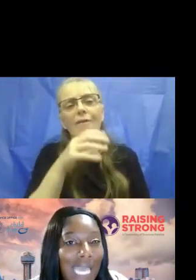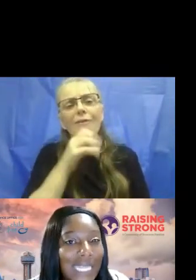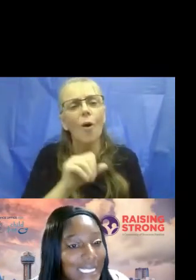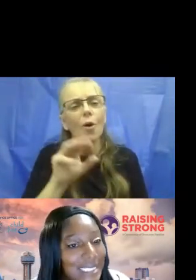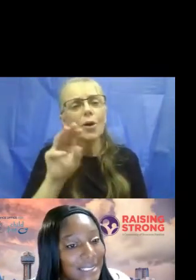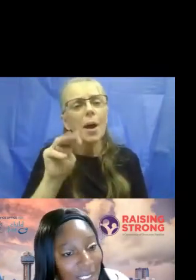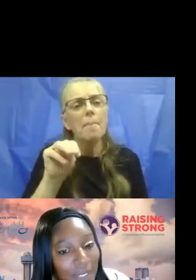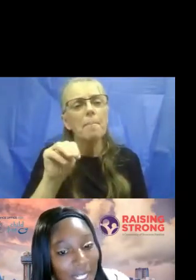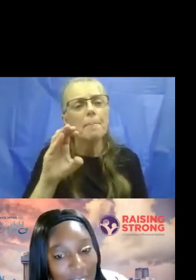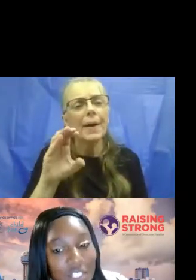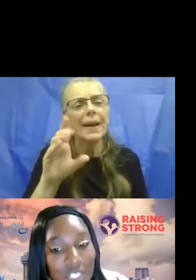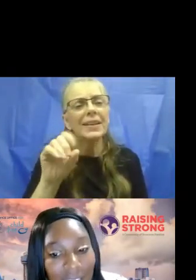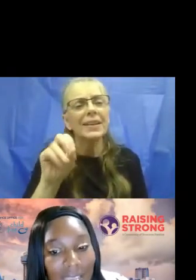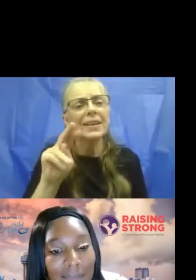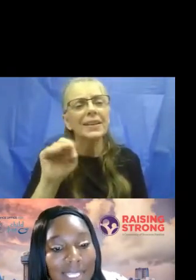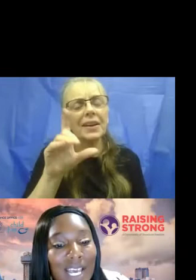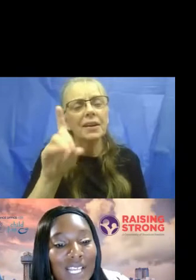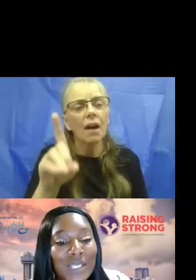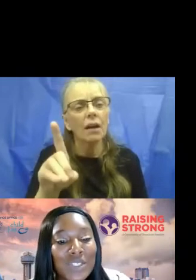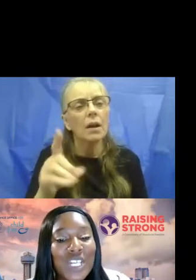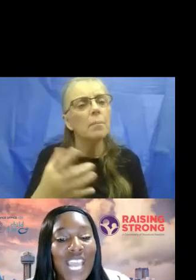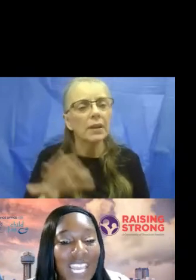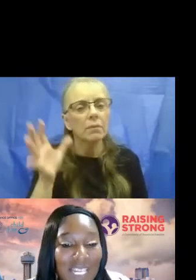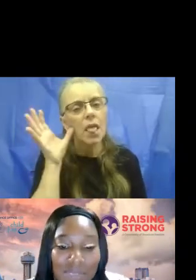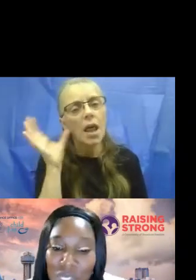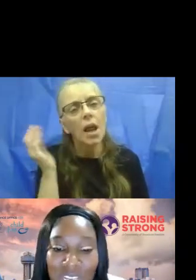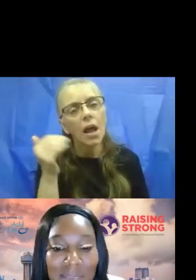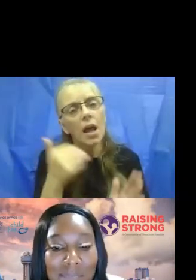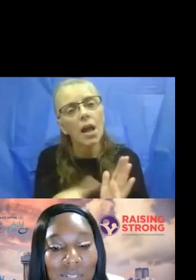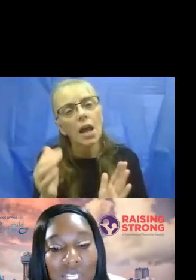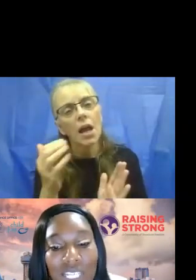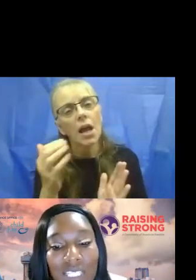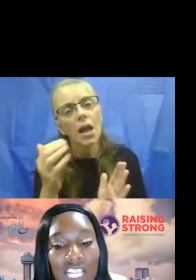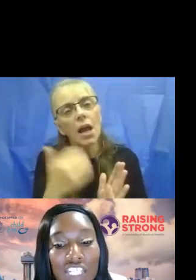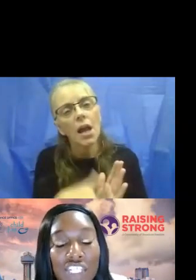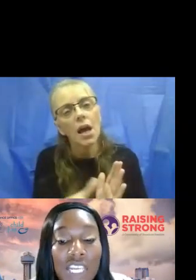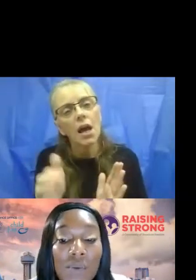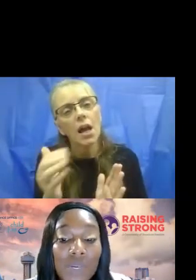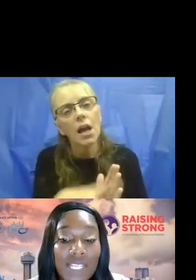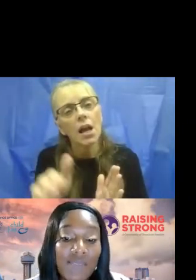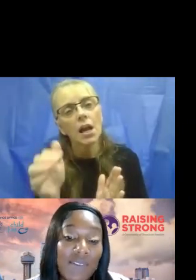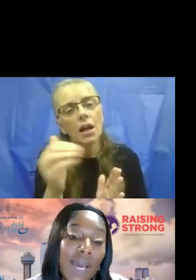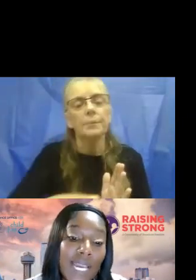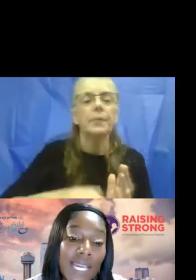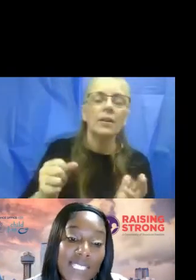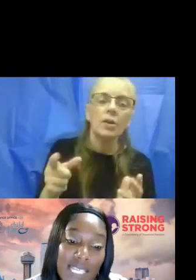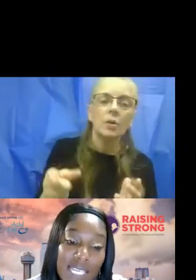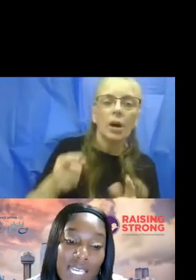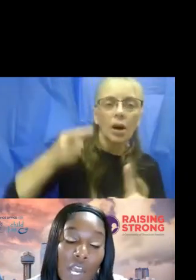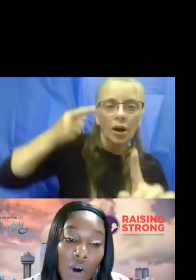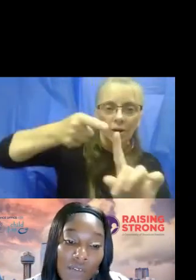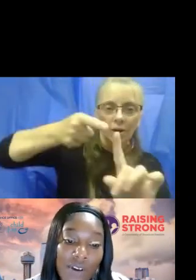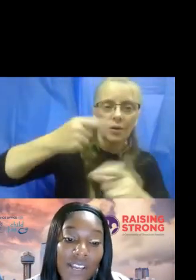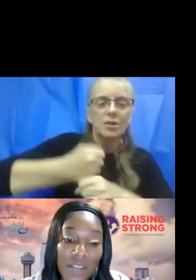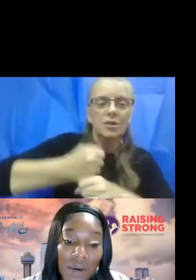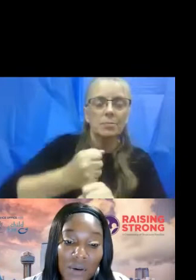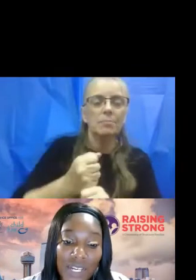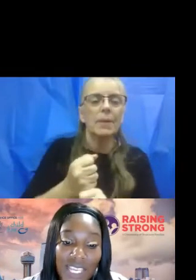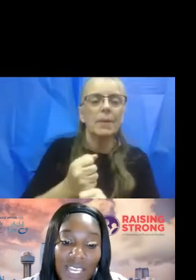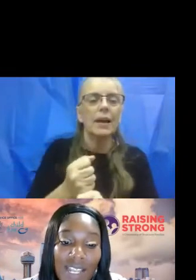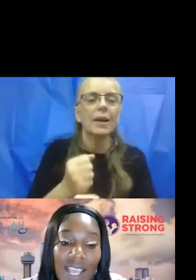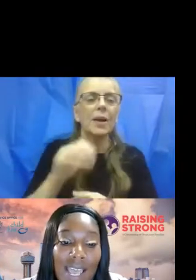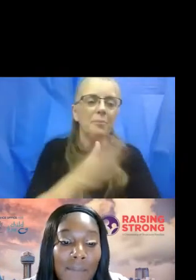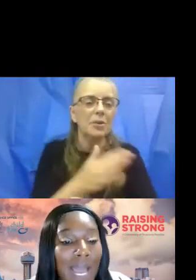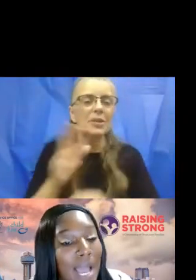could not listen to it 100 times. So she aims to create music that she wouldn't even mind singing over and